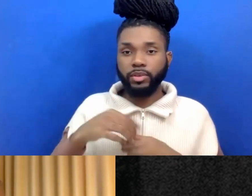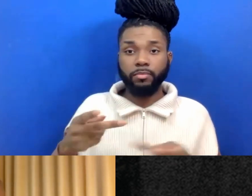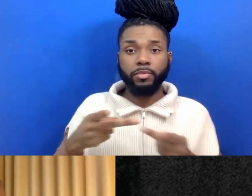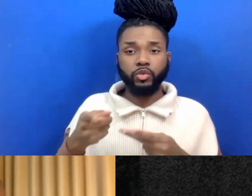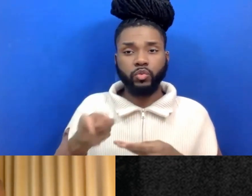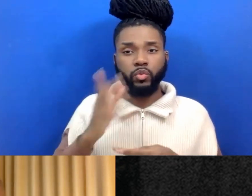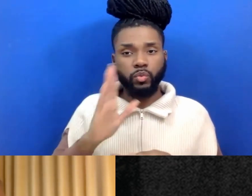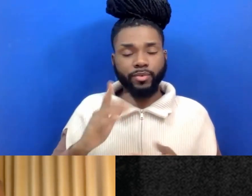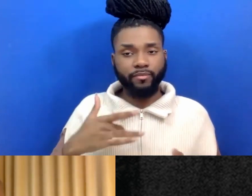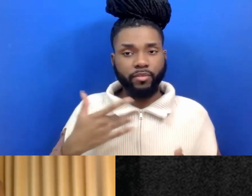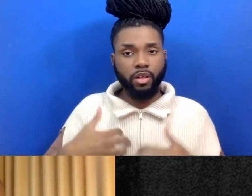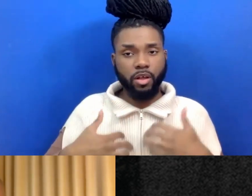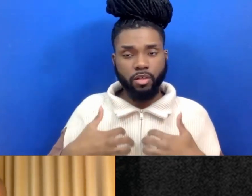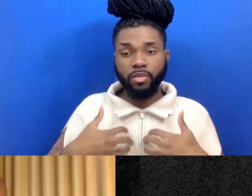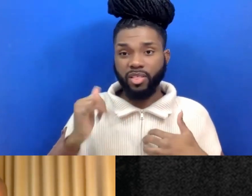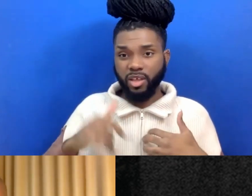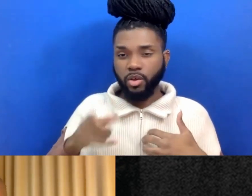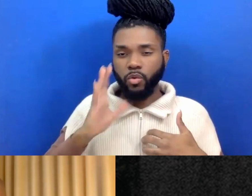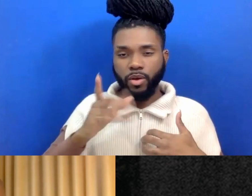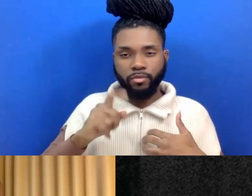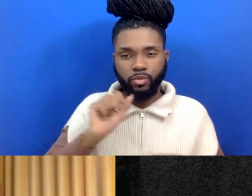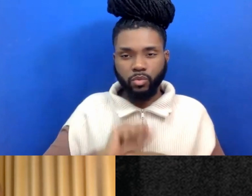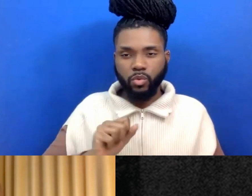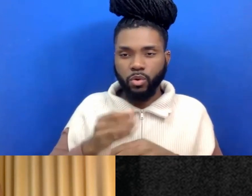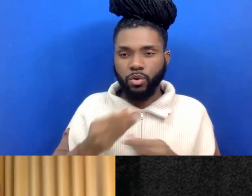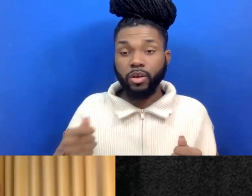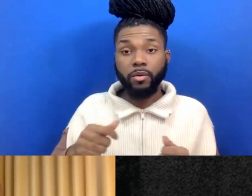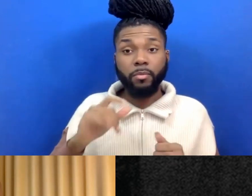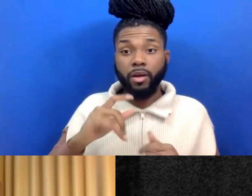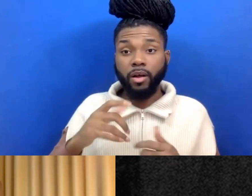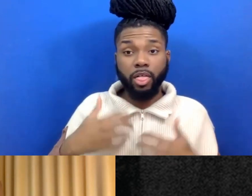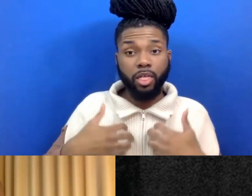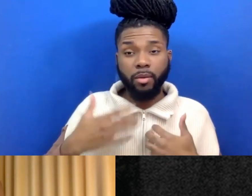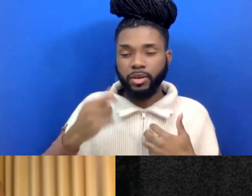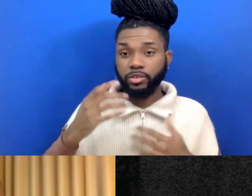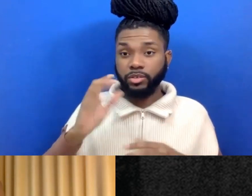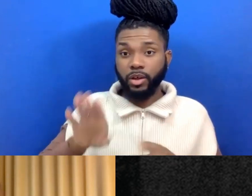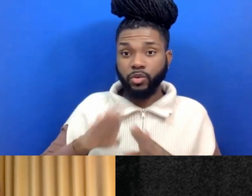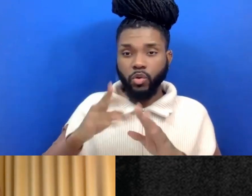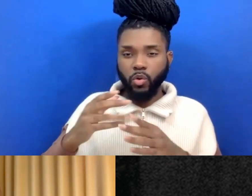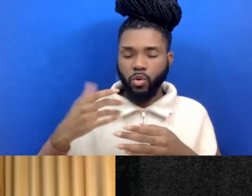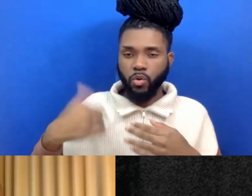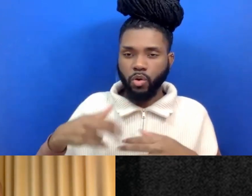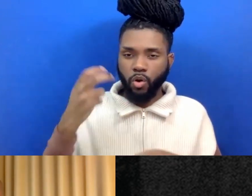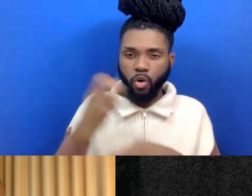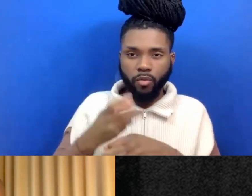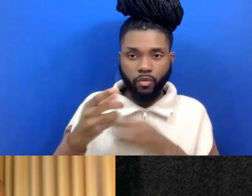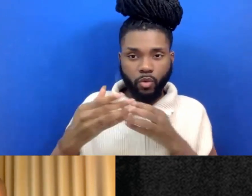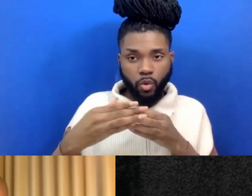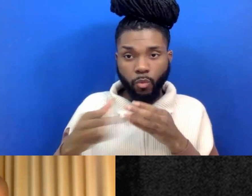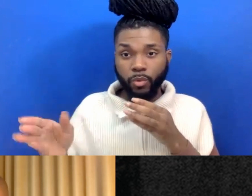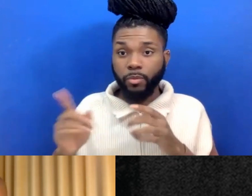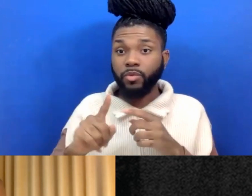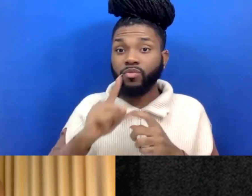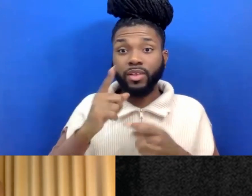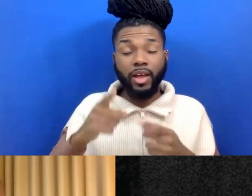may have to work, but it's not because the door is too hard to get open. It's because you got into that room and you looked around and you're